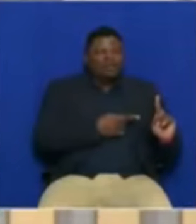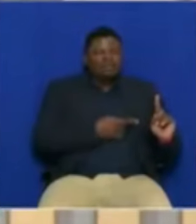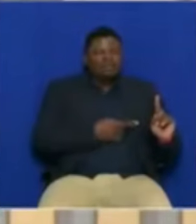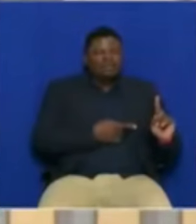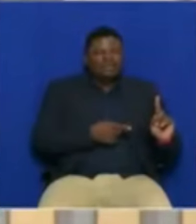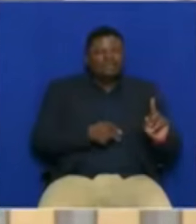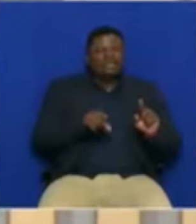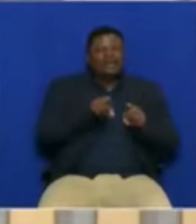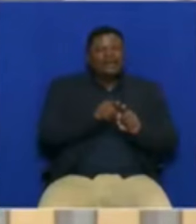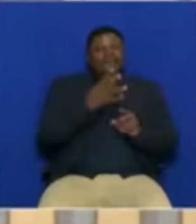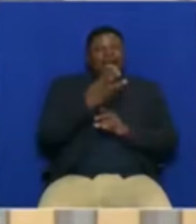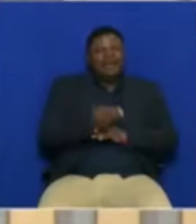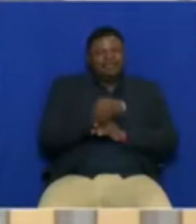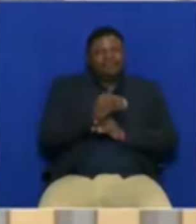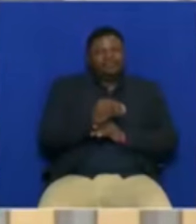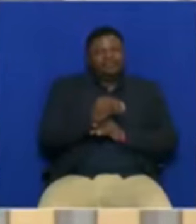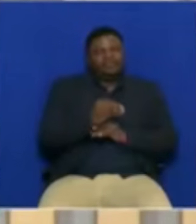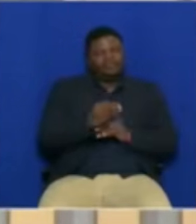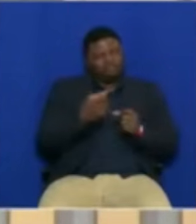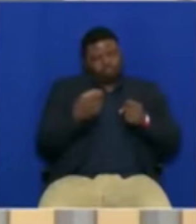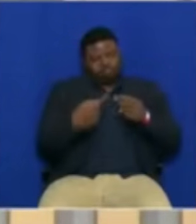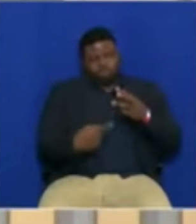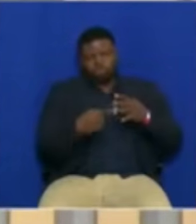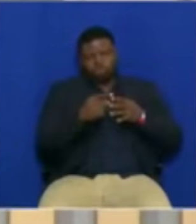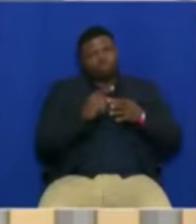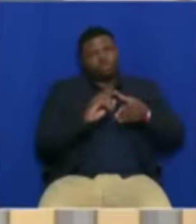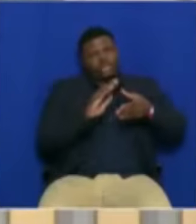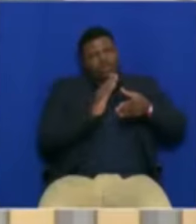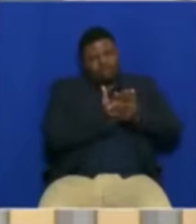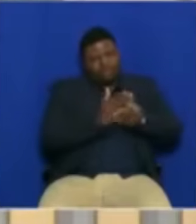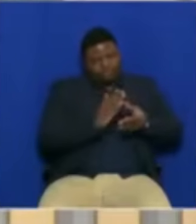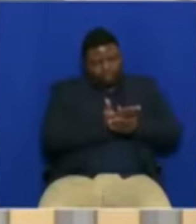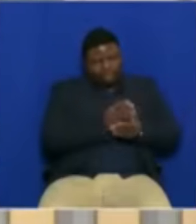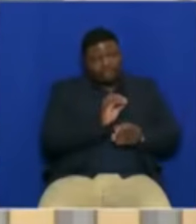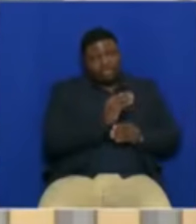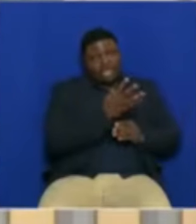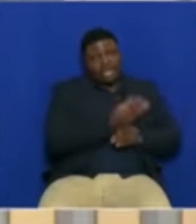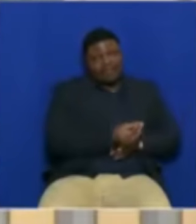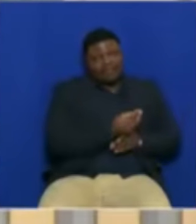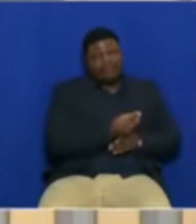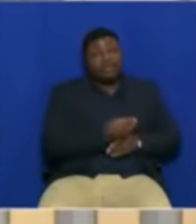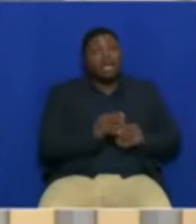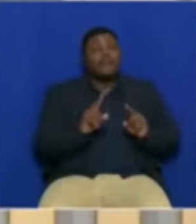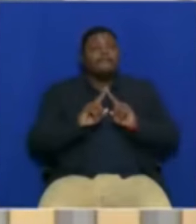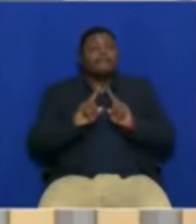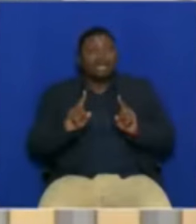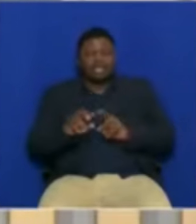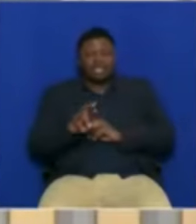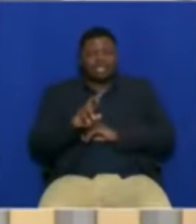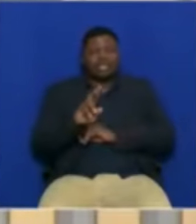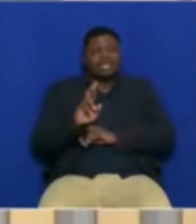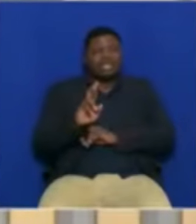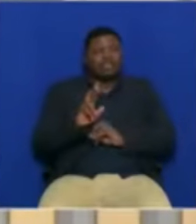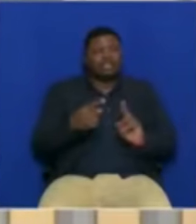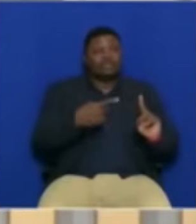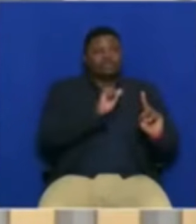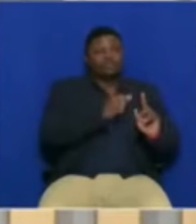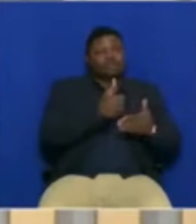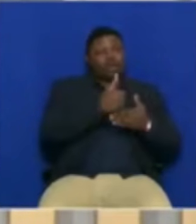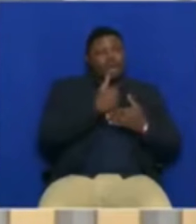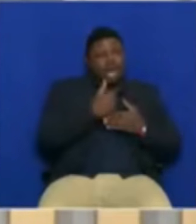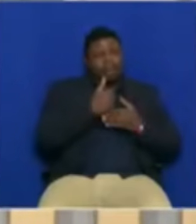dockets. So with Rapetsu, he assisted on the first one and the second one, meaning with